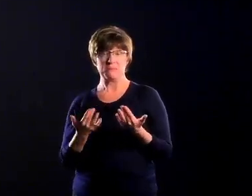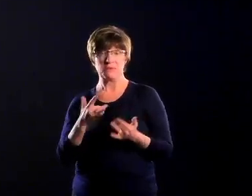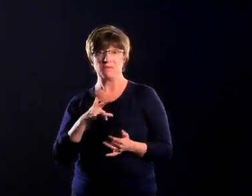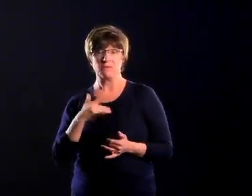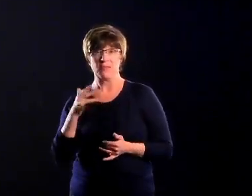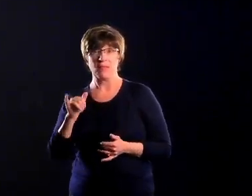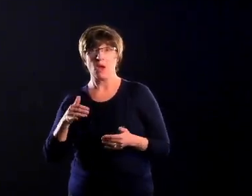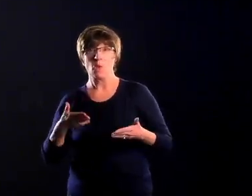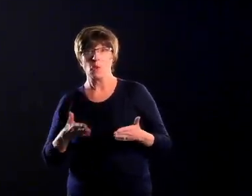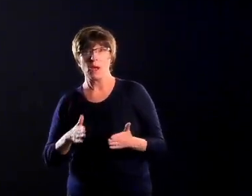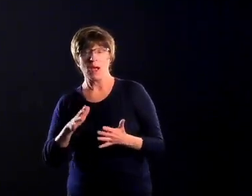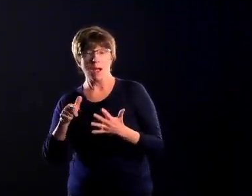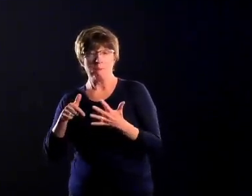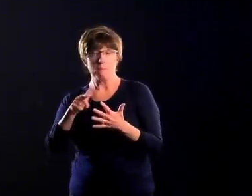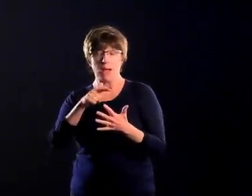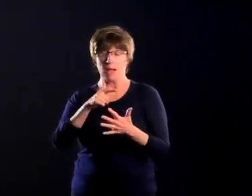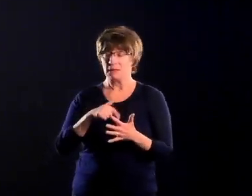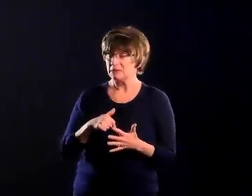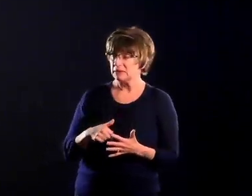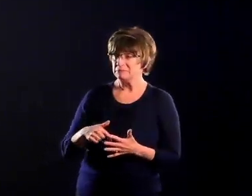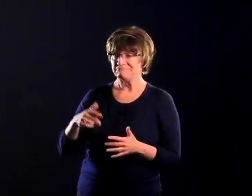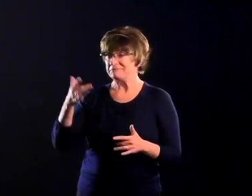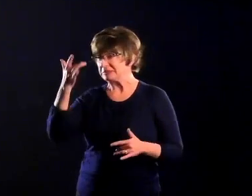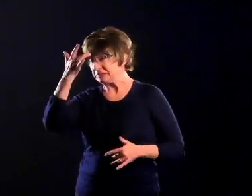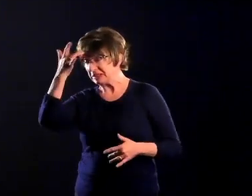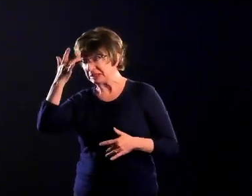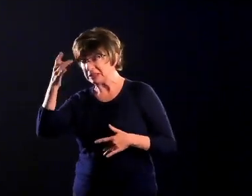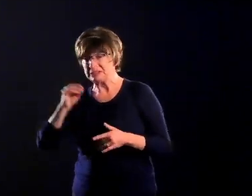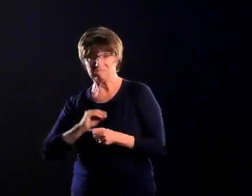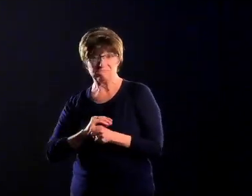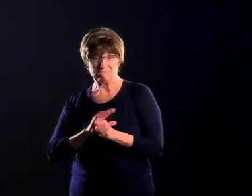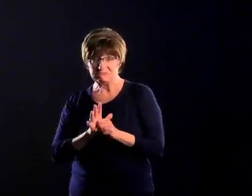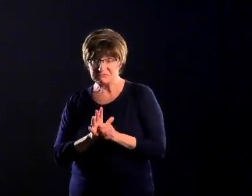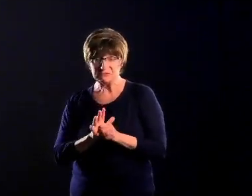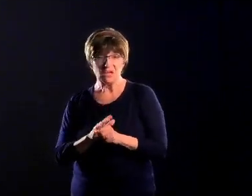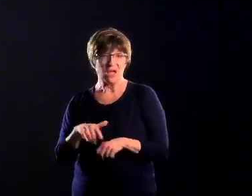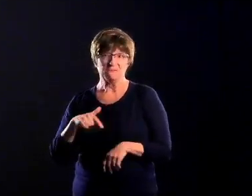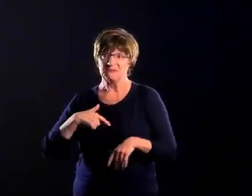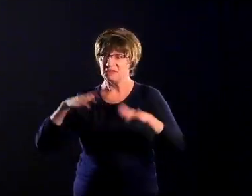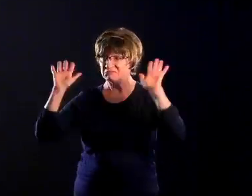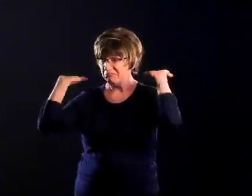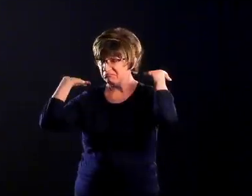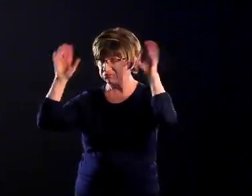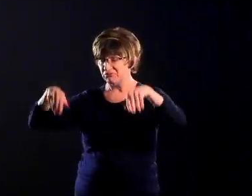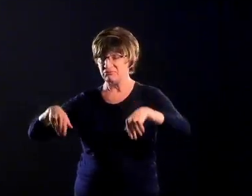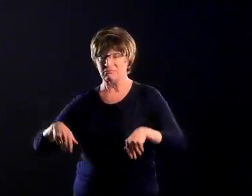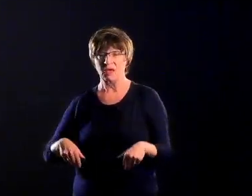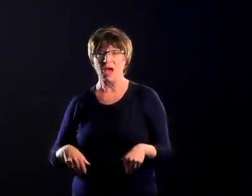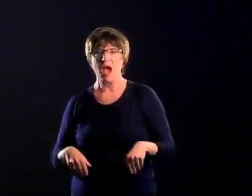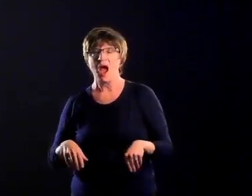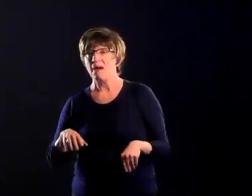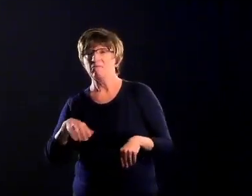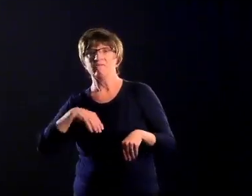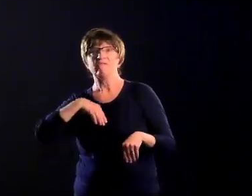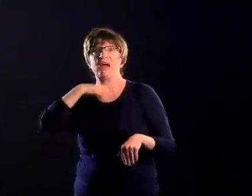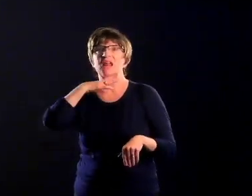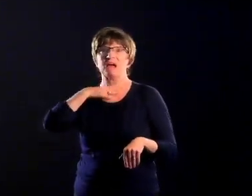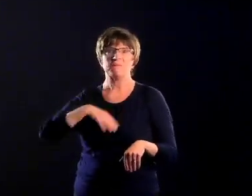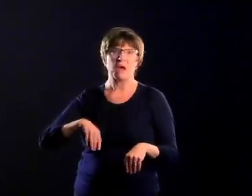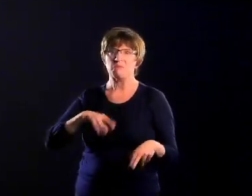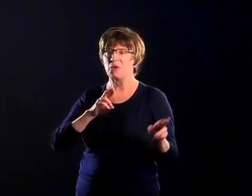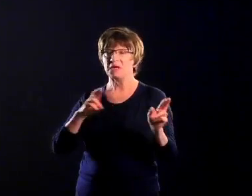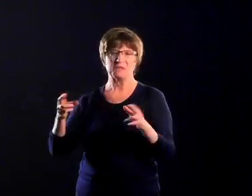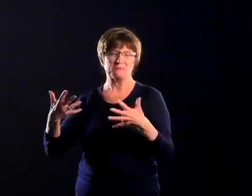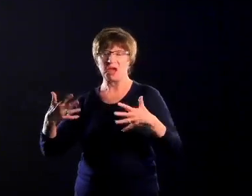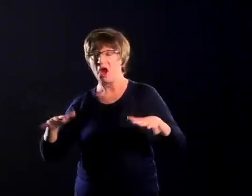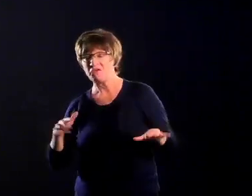of this pandemic, in the midst of this stuff, you may be saying, man, I am just so over this. I'm so fed up with this. I'm ready for this to be over. I